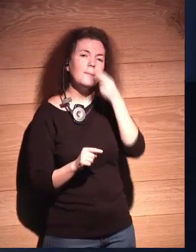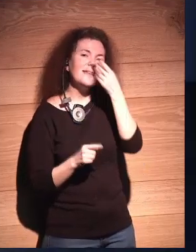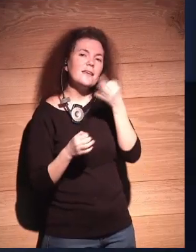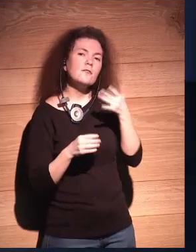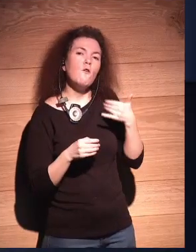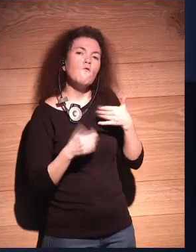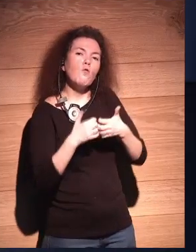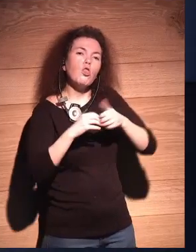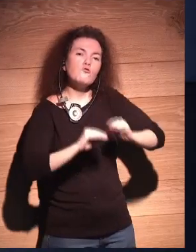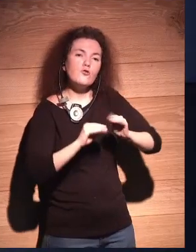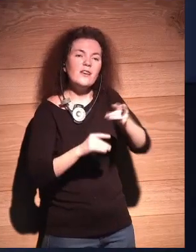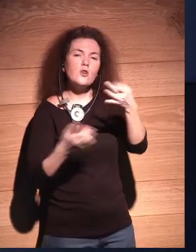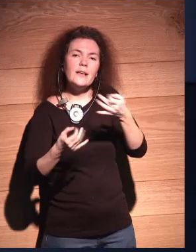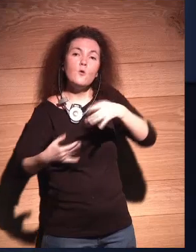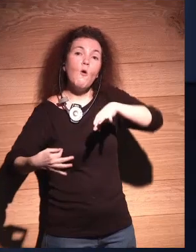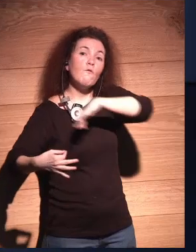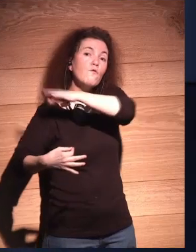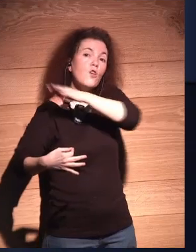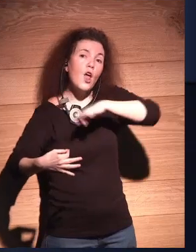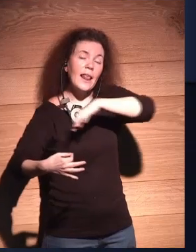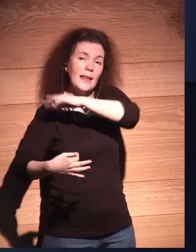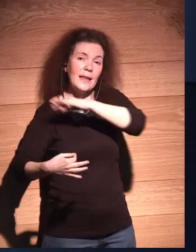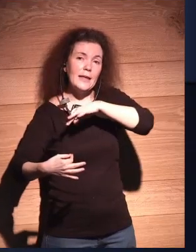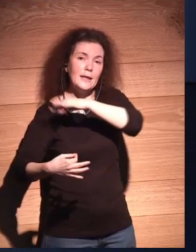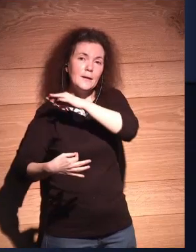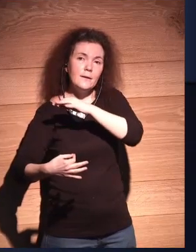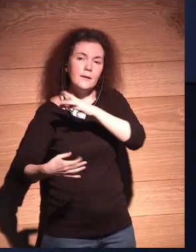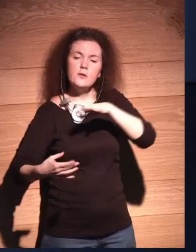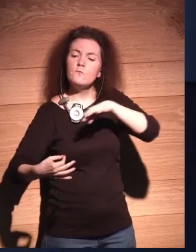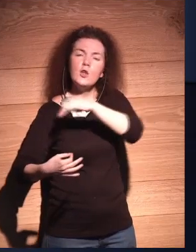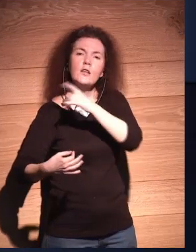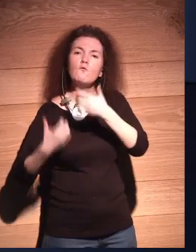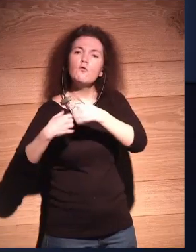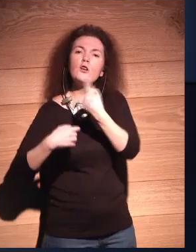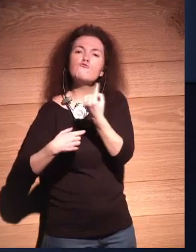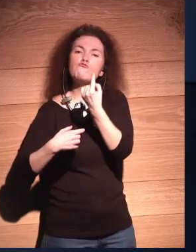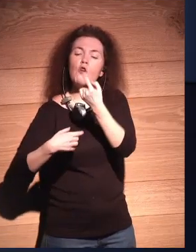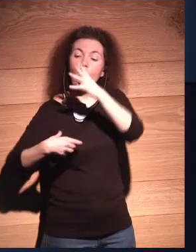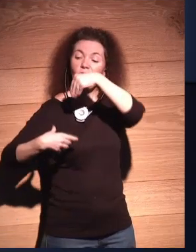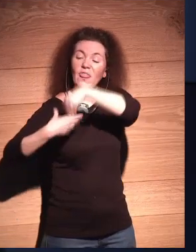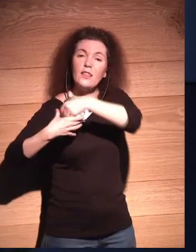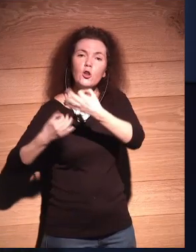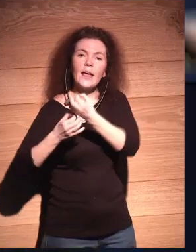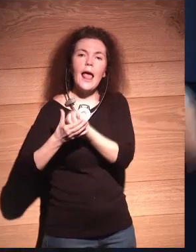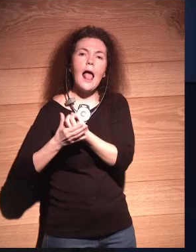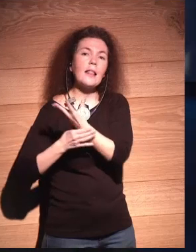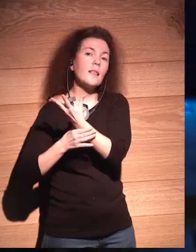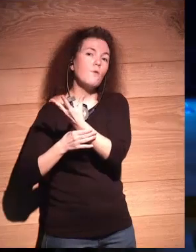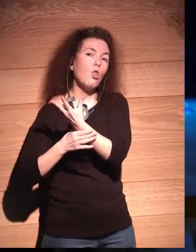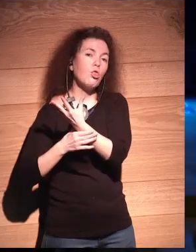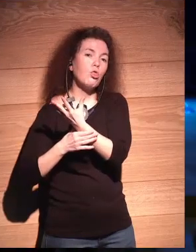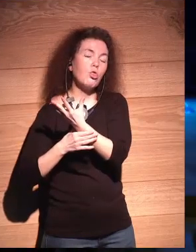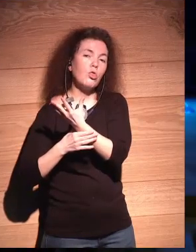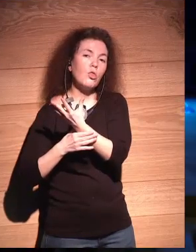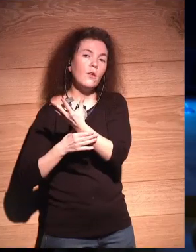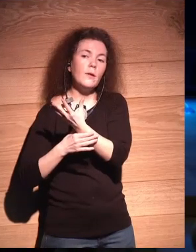that I made, which was self-playing, and inside it has a speaker, and then you can play duets with it live. Now, this cassette was a cassette,